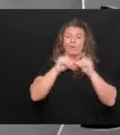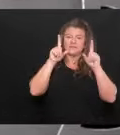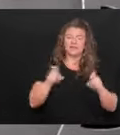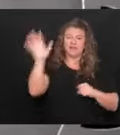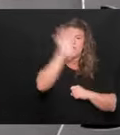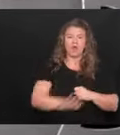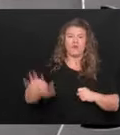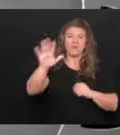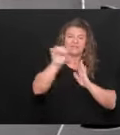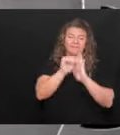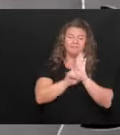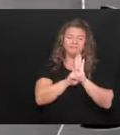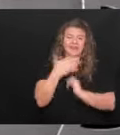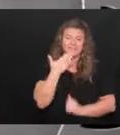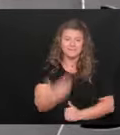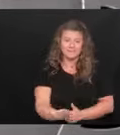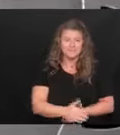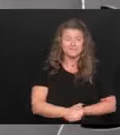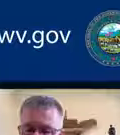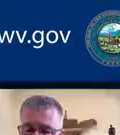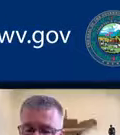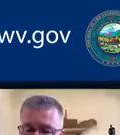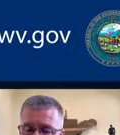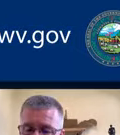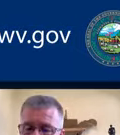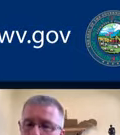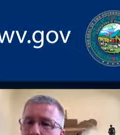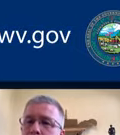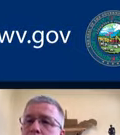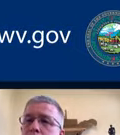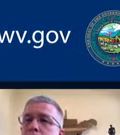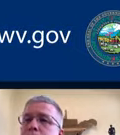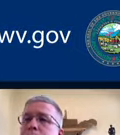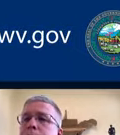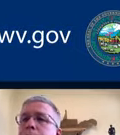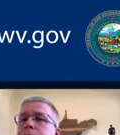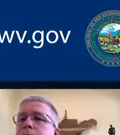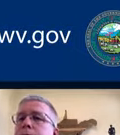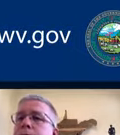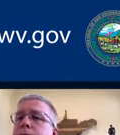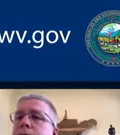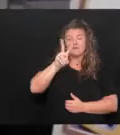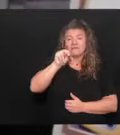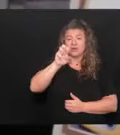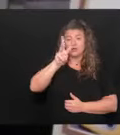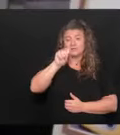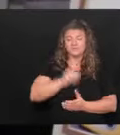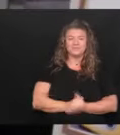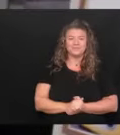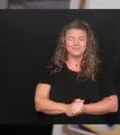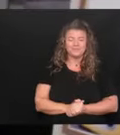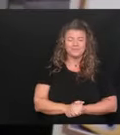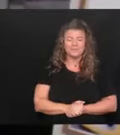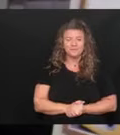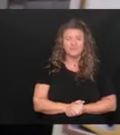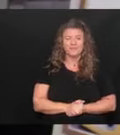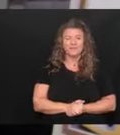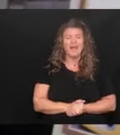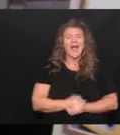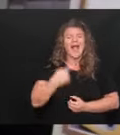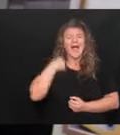Thanks. Thank you, Mark. Next to Charles Young with WV News. Hi, this is Charles Young with WV News. I